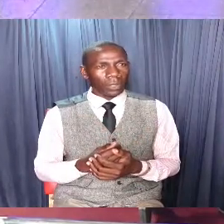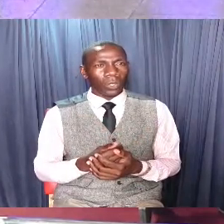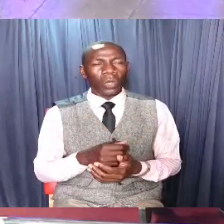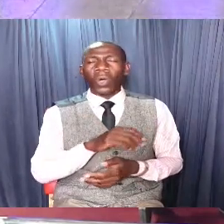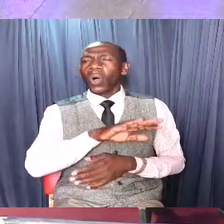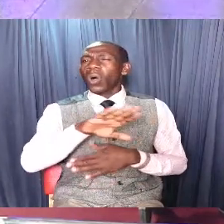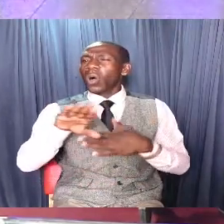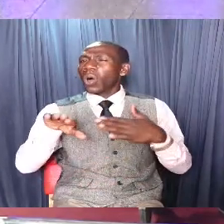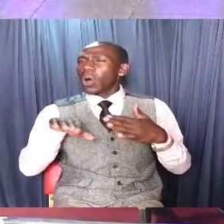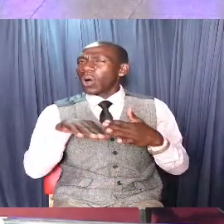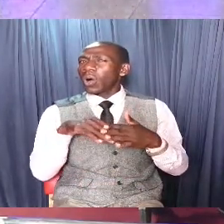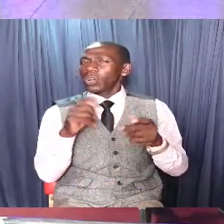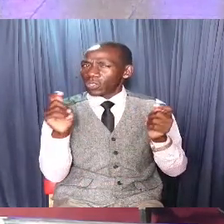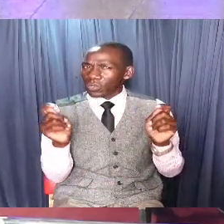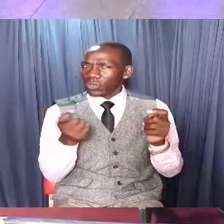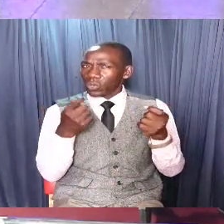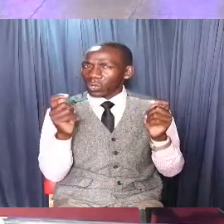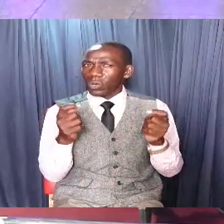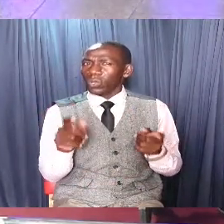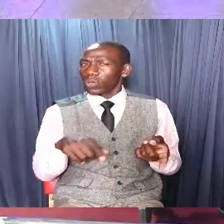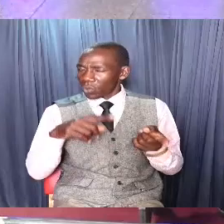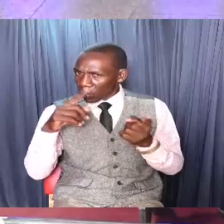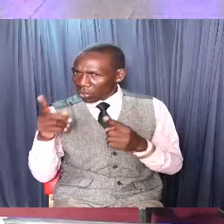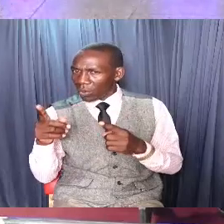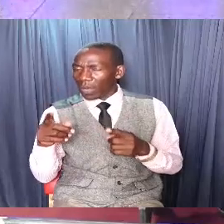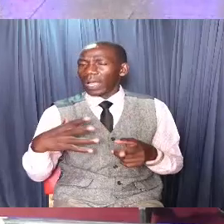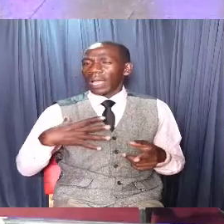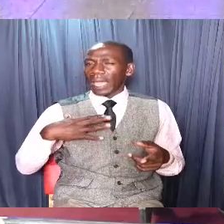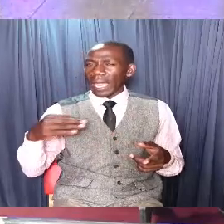Hawa waganga wote wamekwambia wewe, all the magicians have told you, nami nimekwambia aende